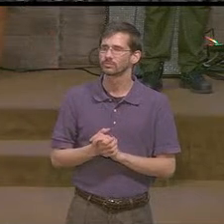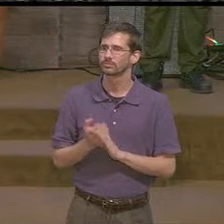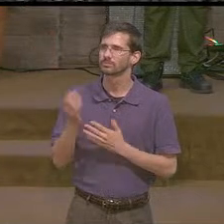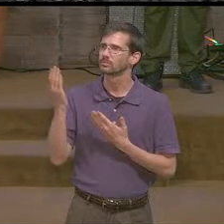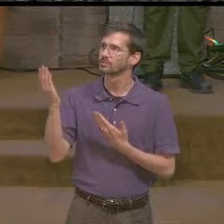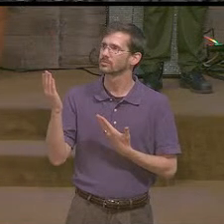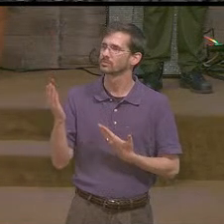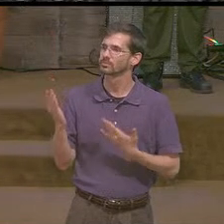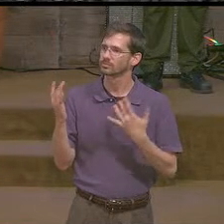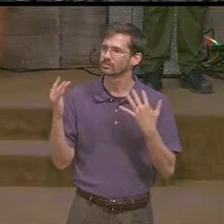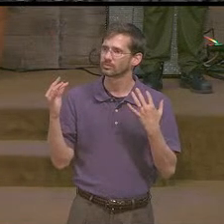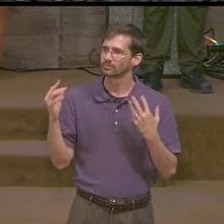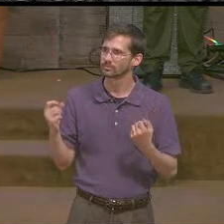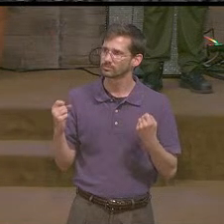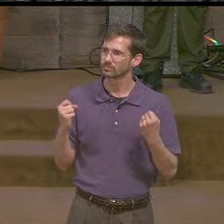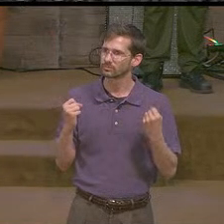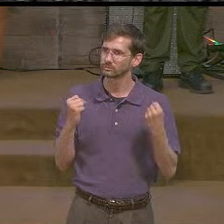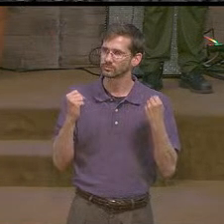Foundation.